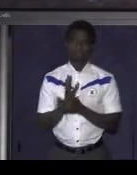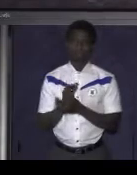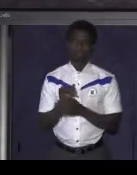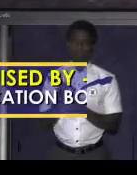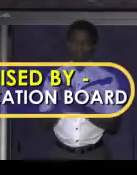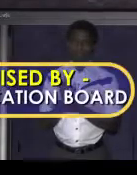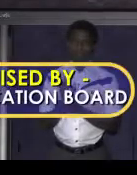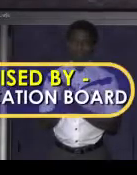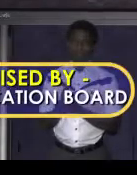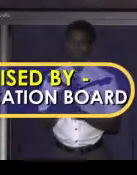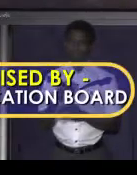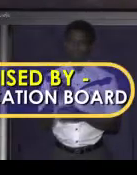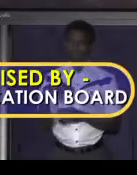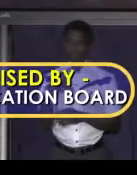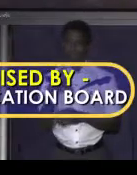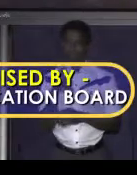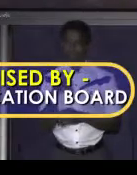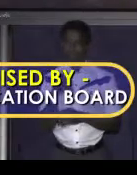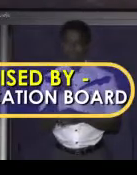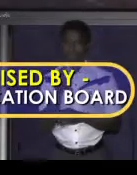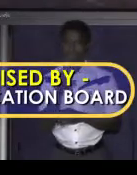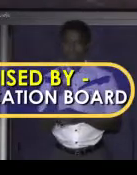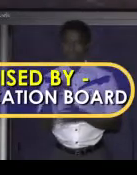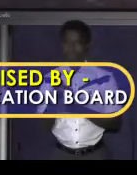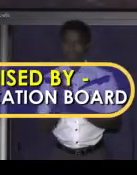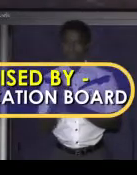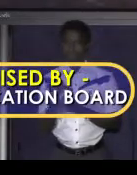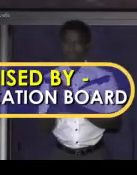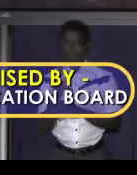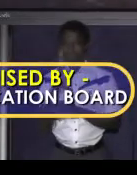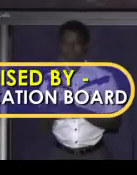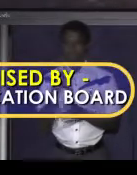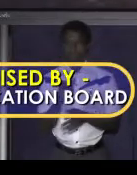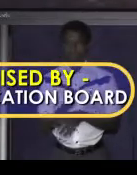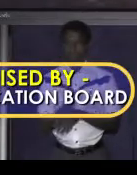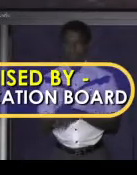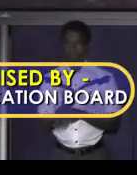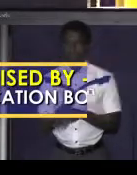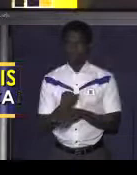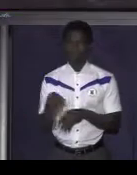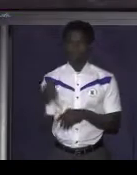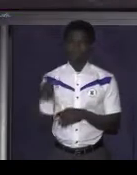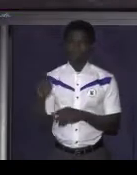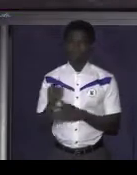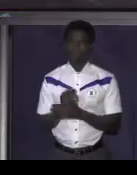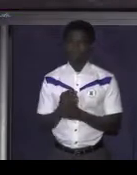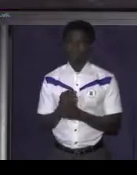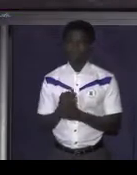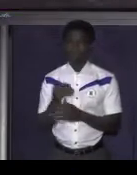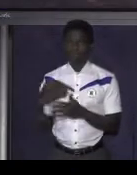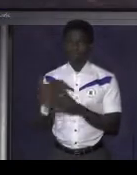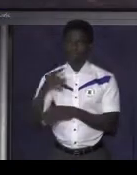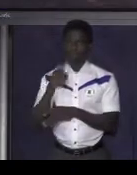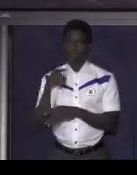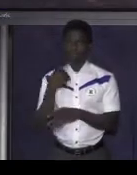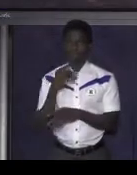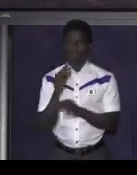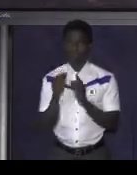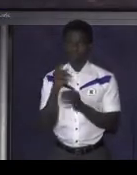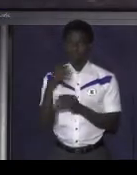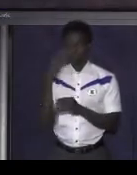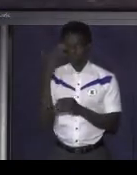am correct, and you are correct too, my friend. Brilliant job. Give yourself a tick. The next question says, okay, if you